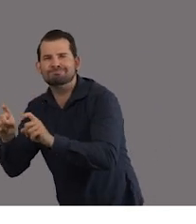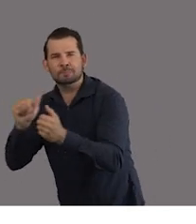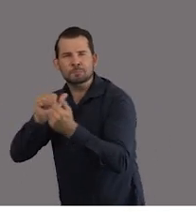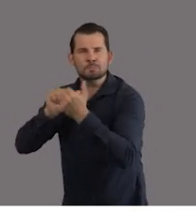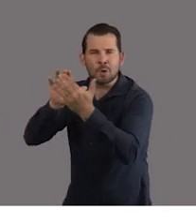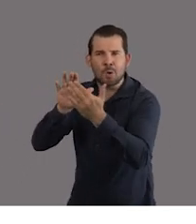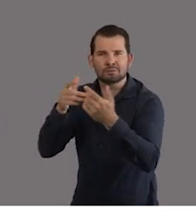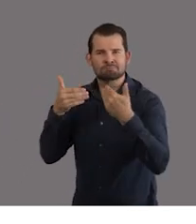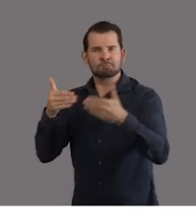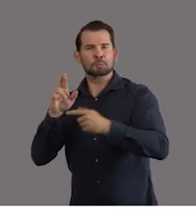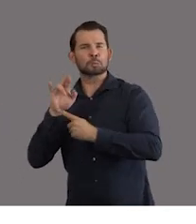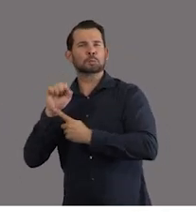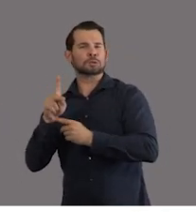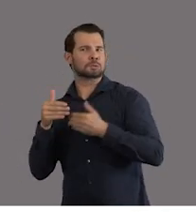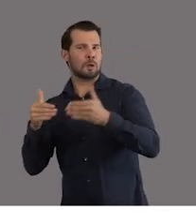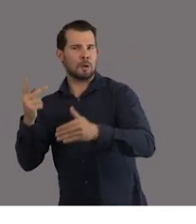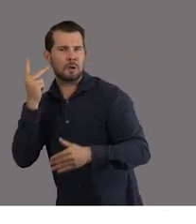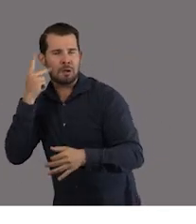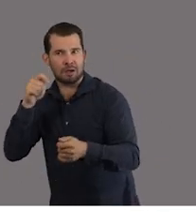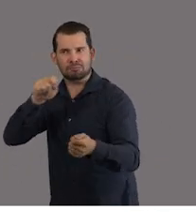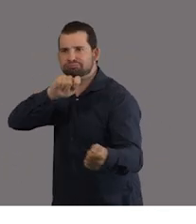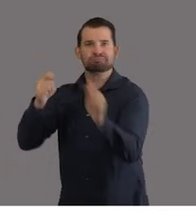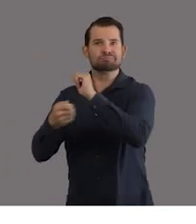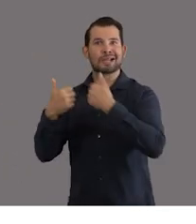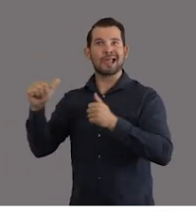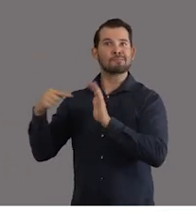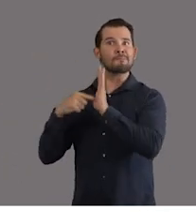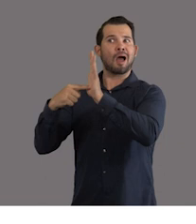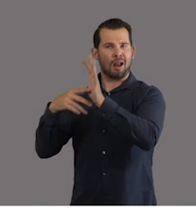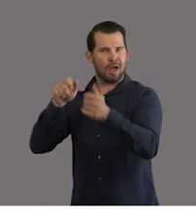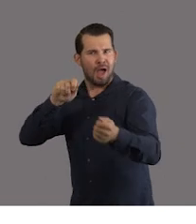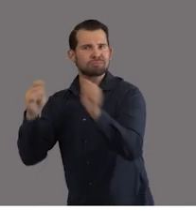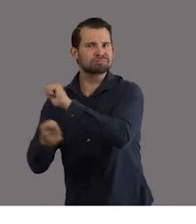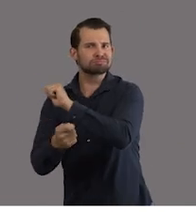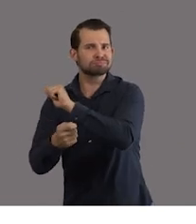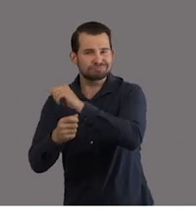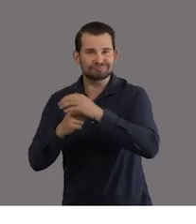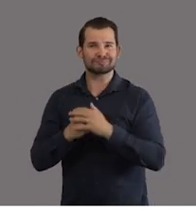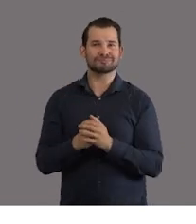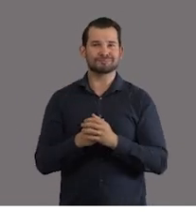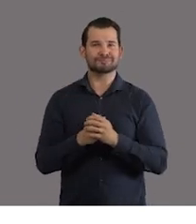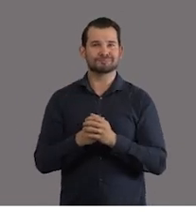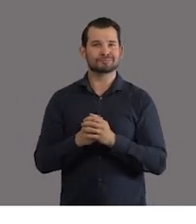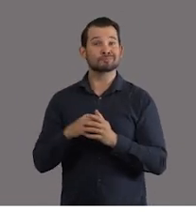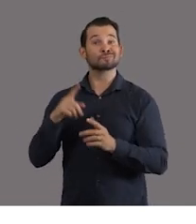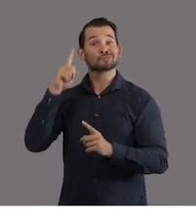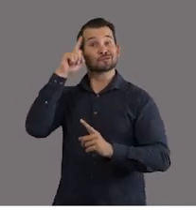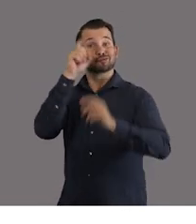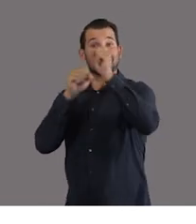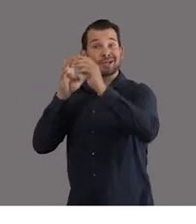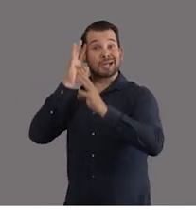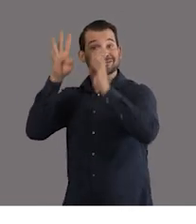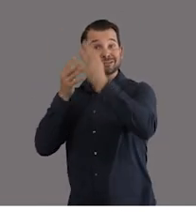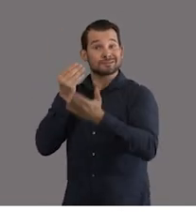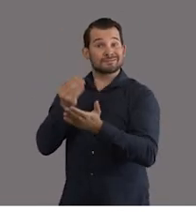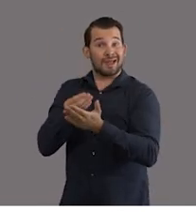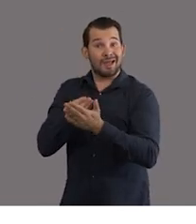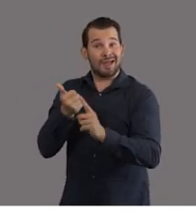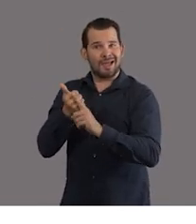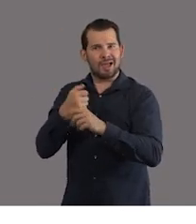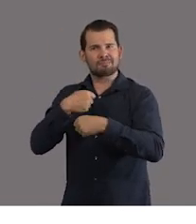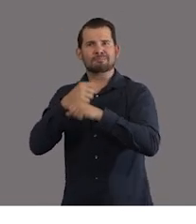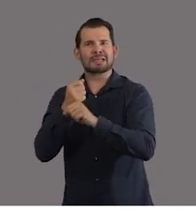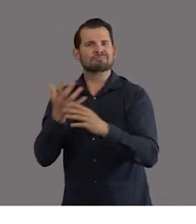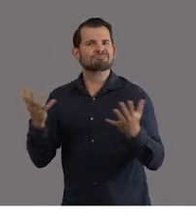main components: seed, cultivate, grow, and two support components: digital